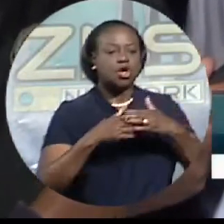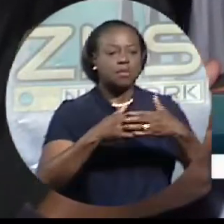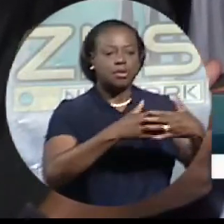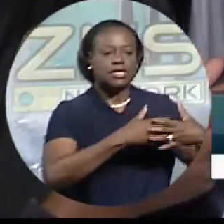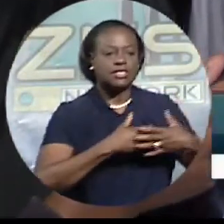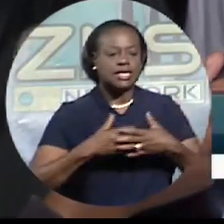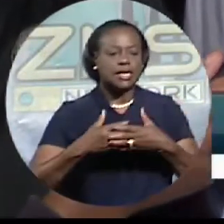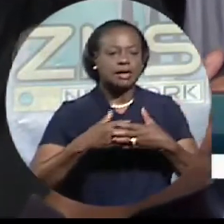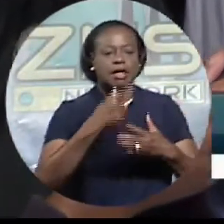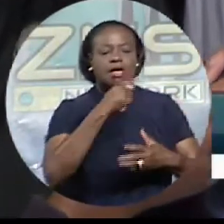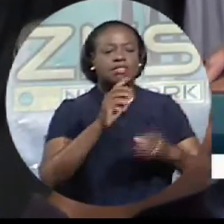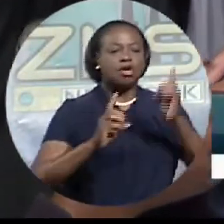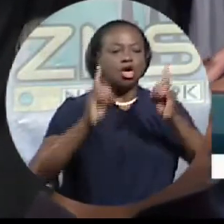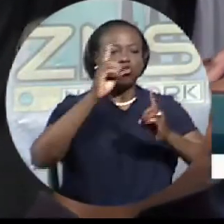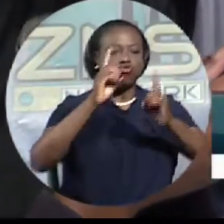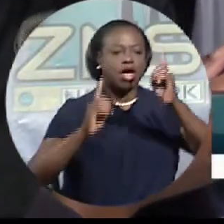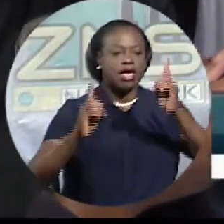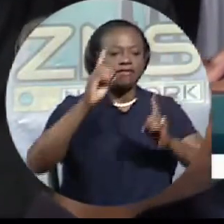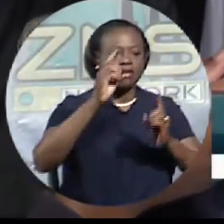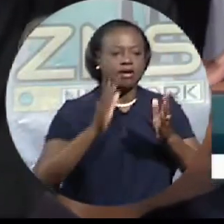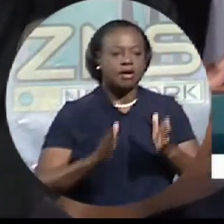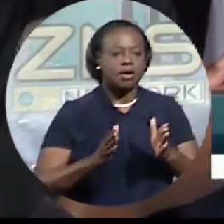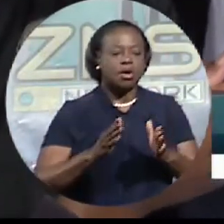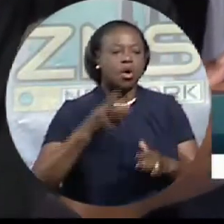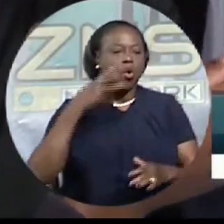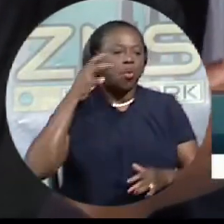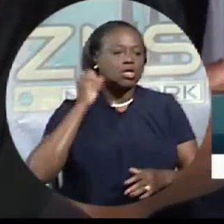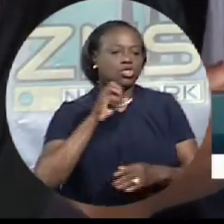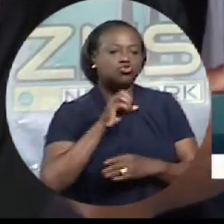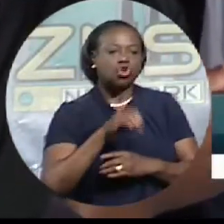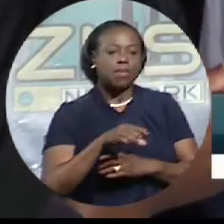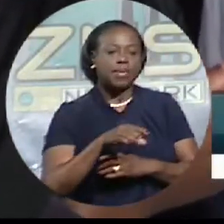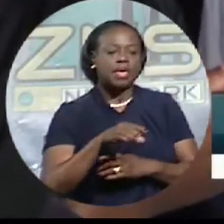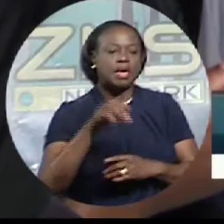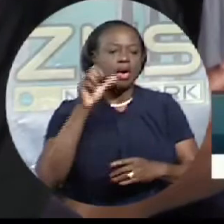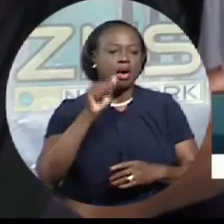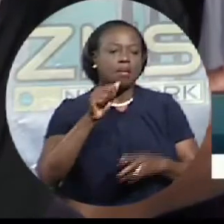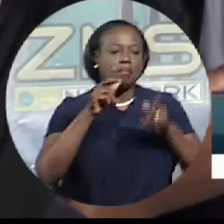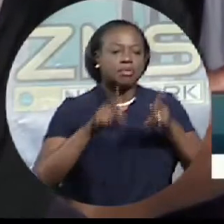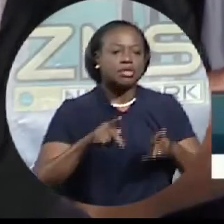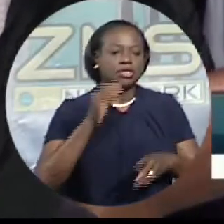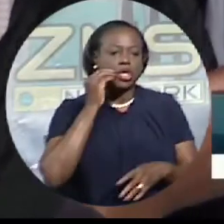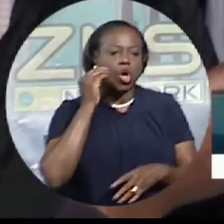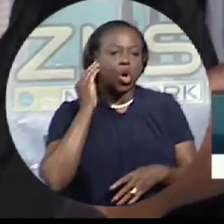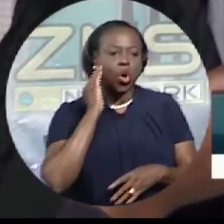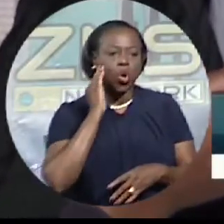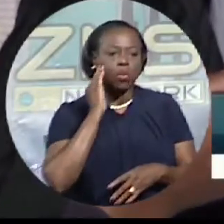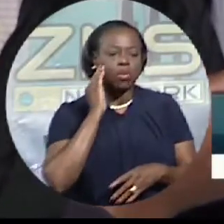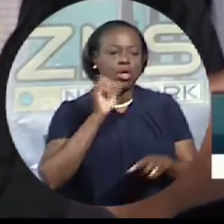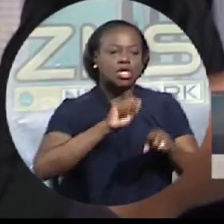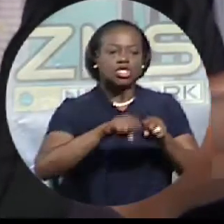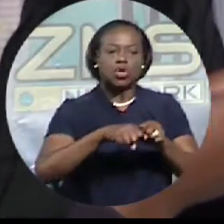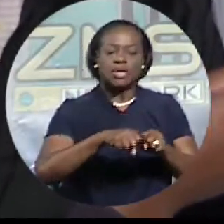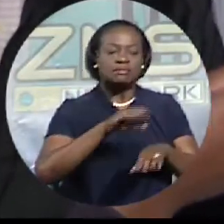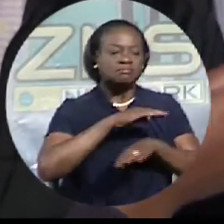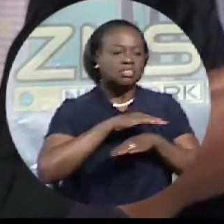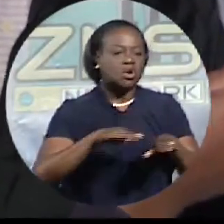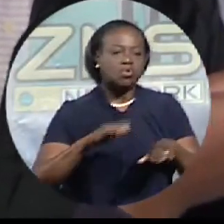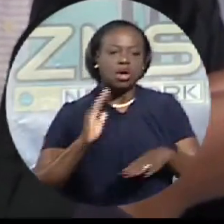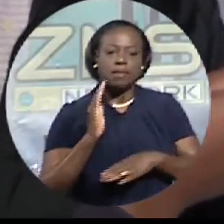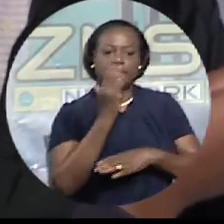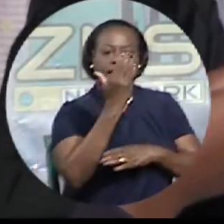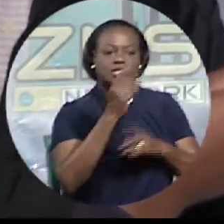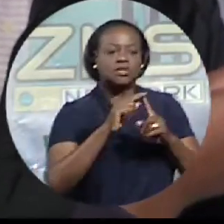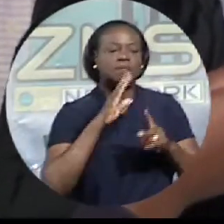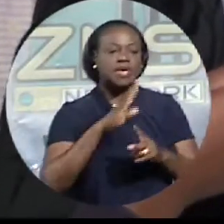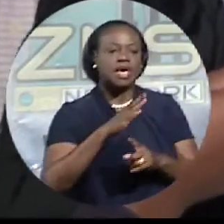The driver in this case was dropping a person home, so this doesn't appear to be an